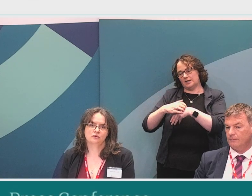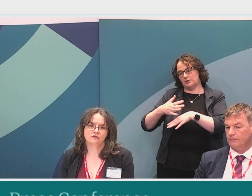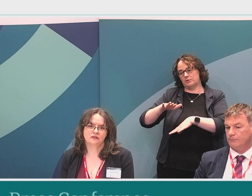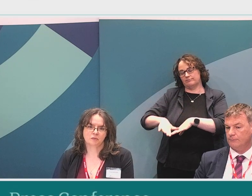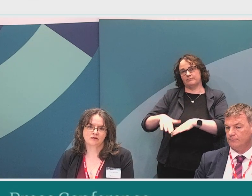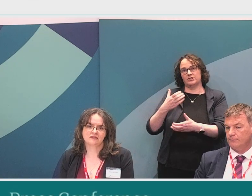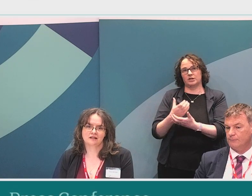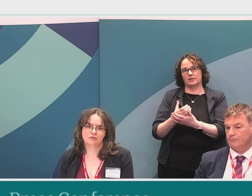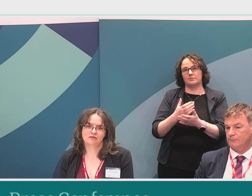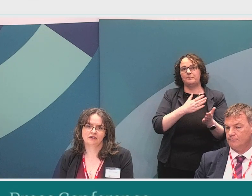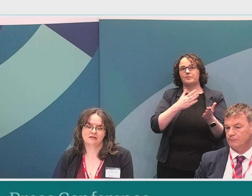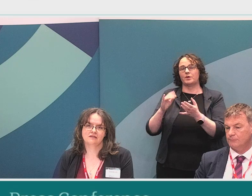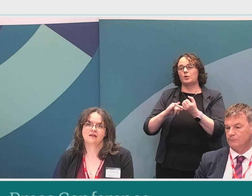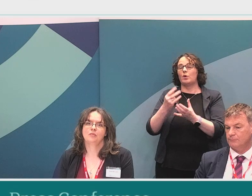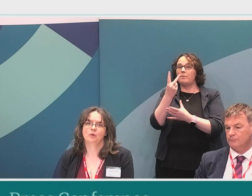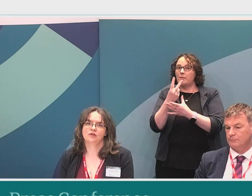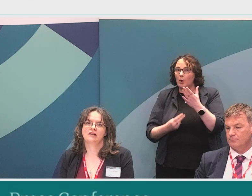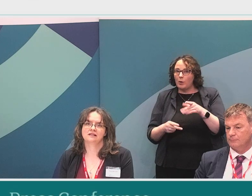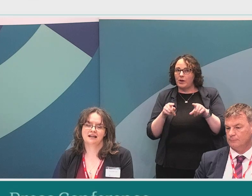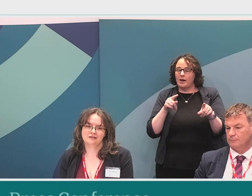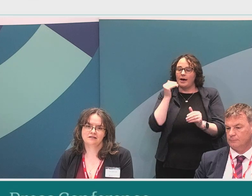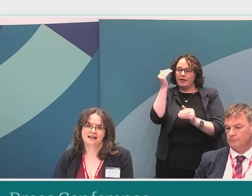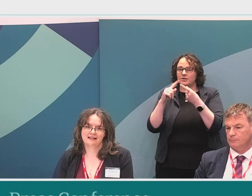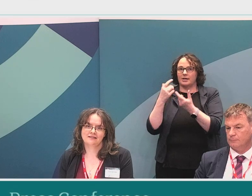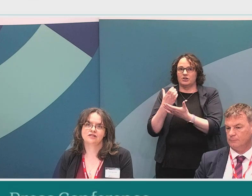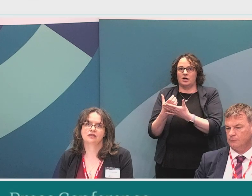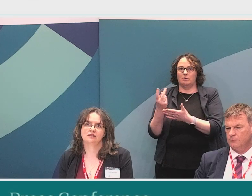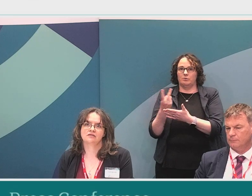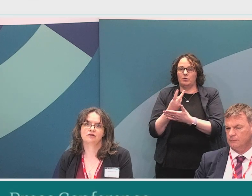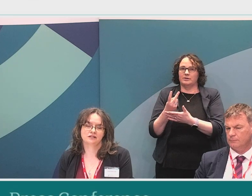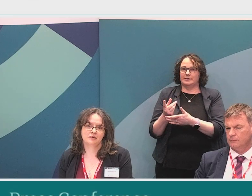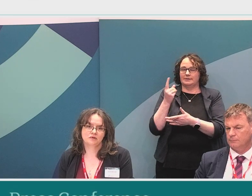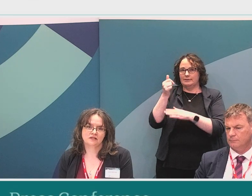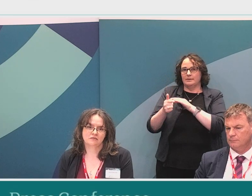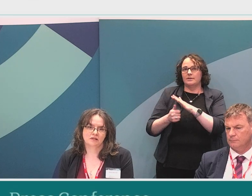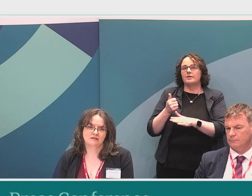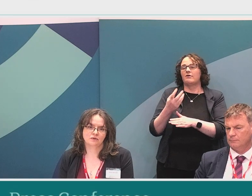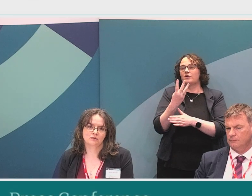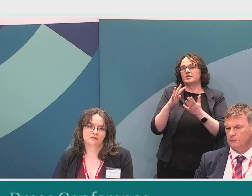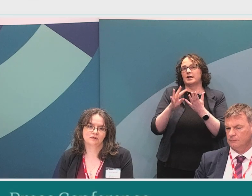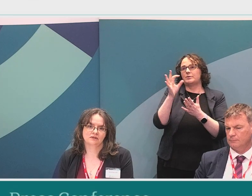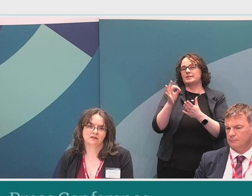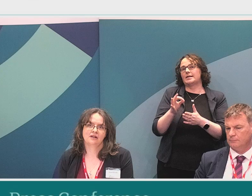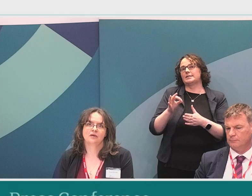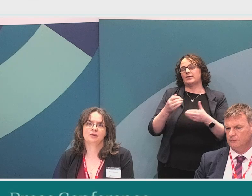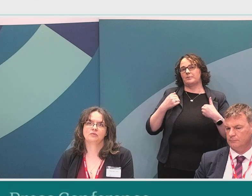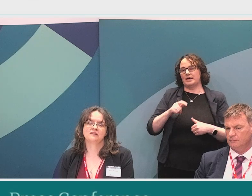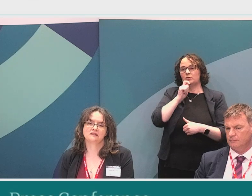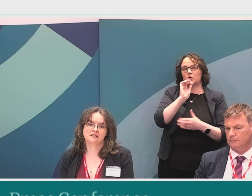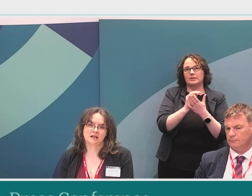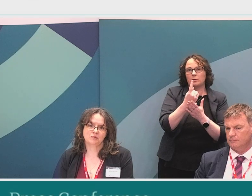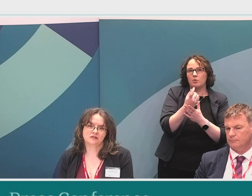those who've experienced sexual violence both as an adult and as a child, 49% of males have told someone, compared